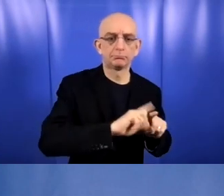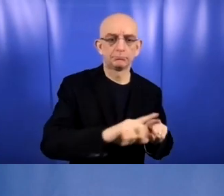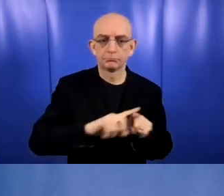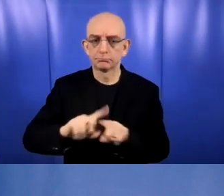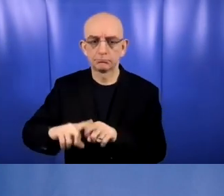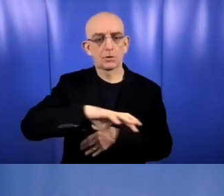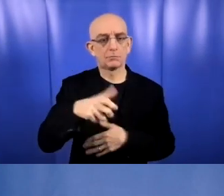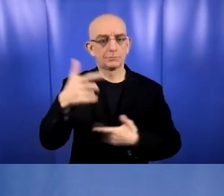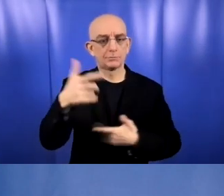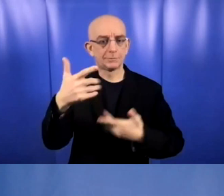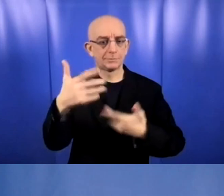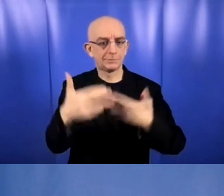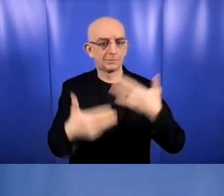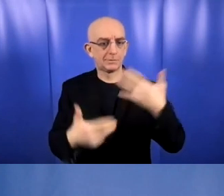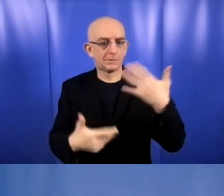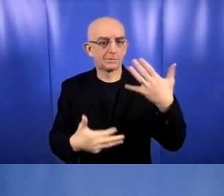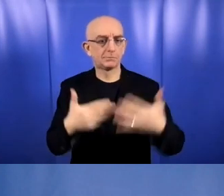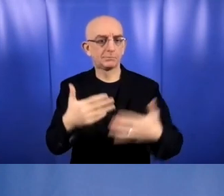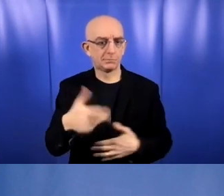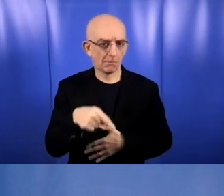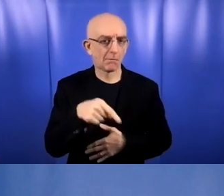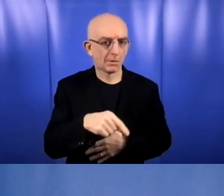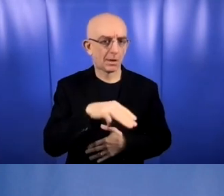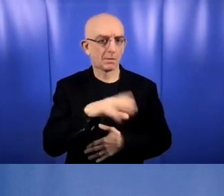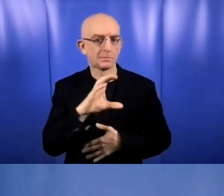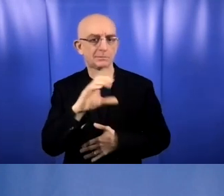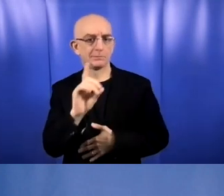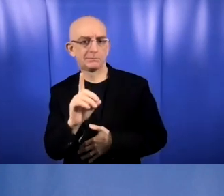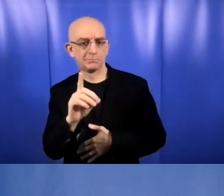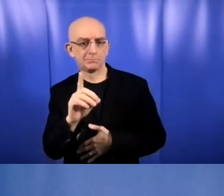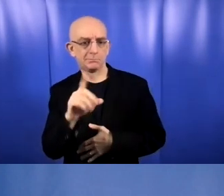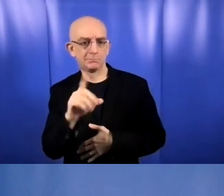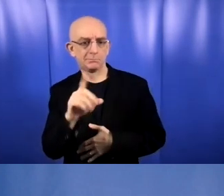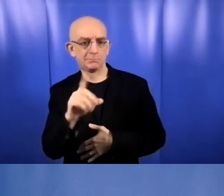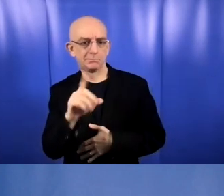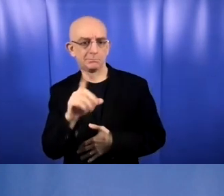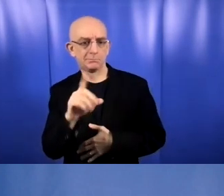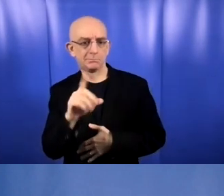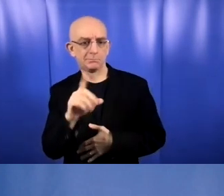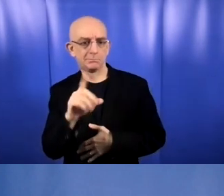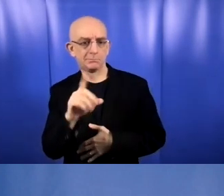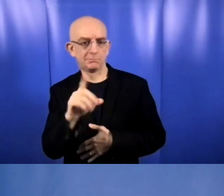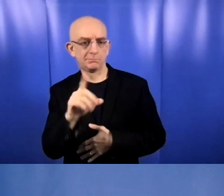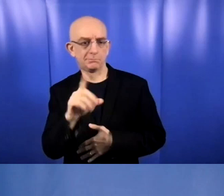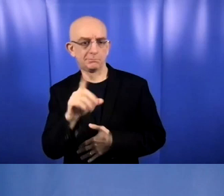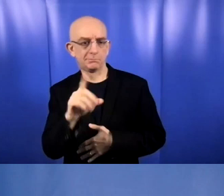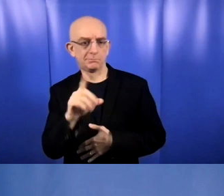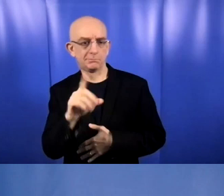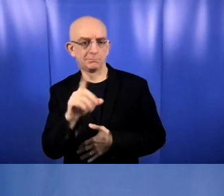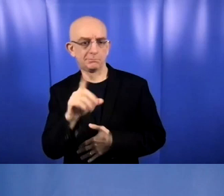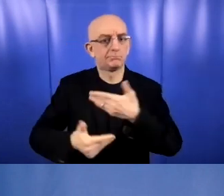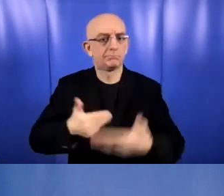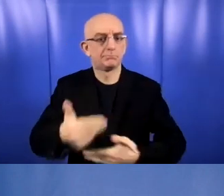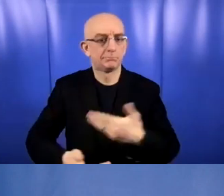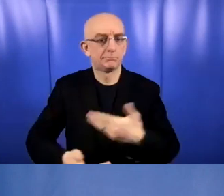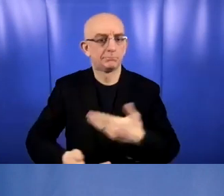on access by academics to accurate and comparable data. In that regard, Rachel, how can